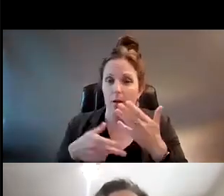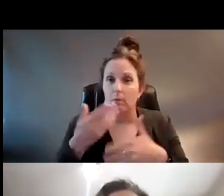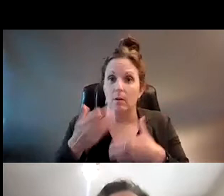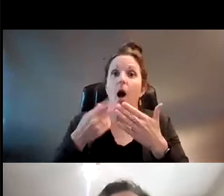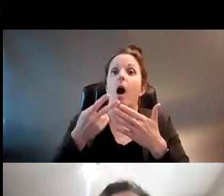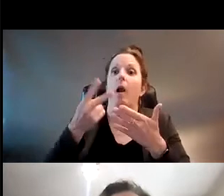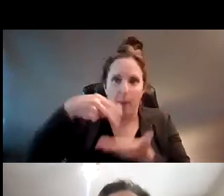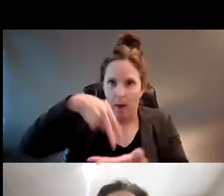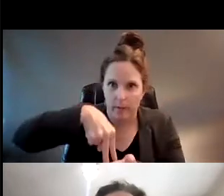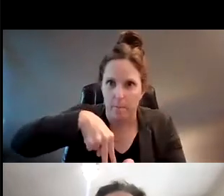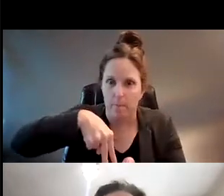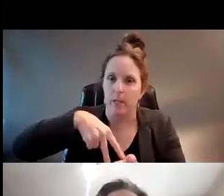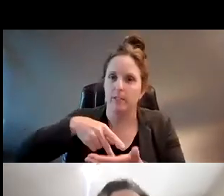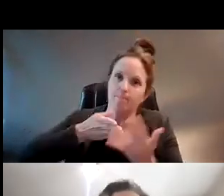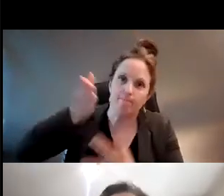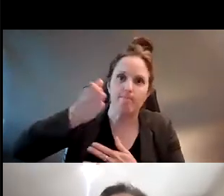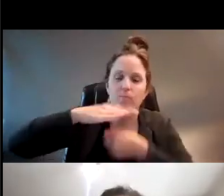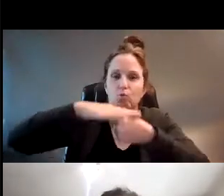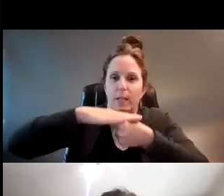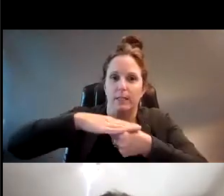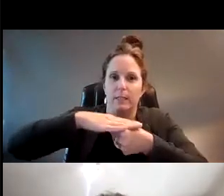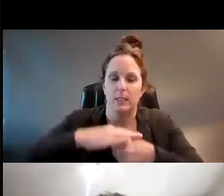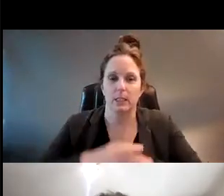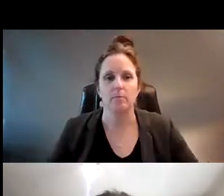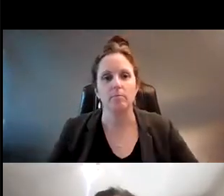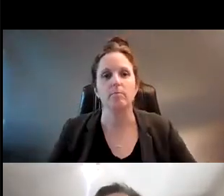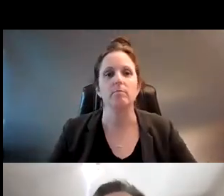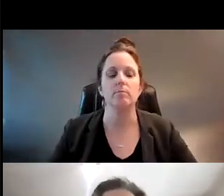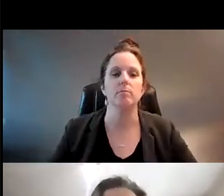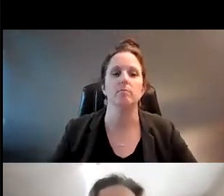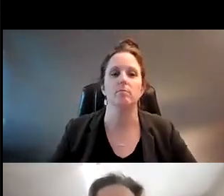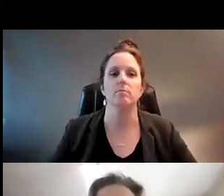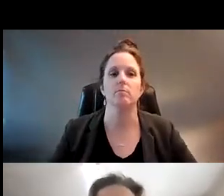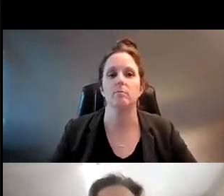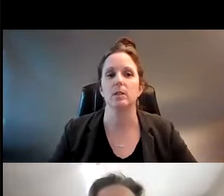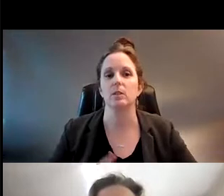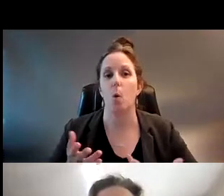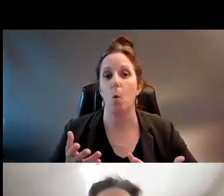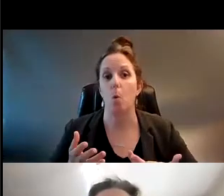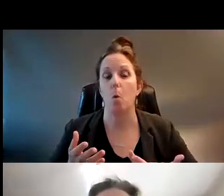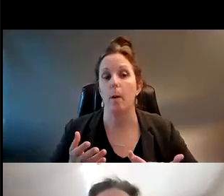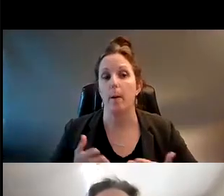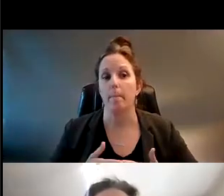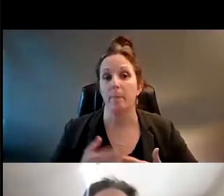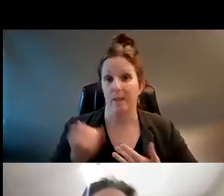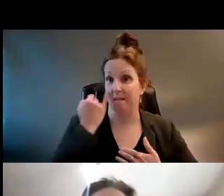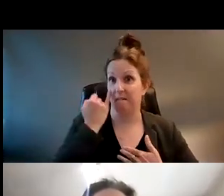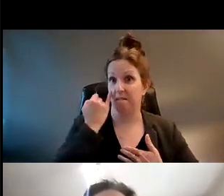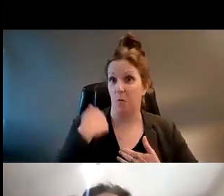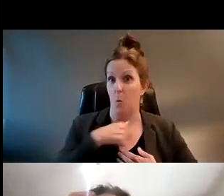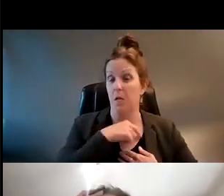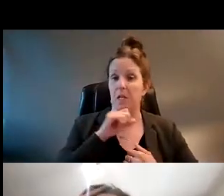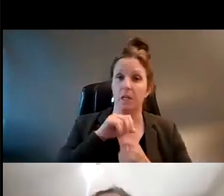situations. So we thought if we could provide at least even like an exposure to resilience enhancing